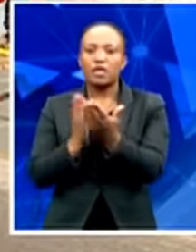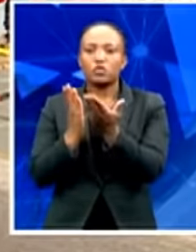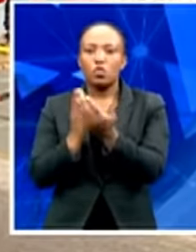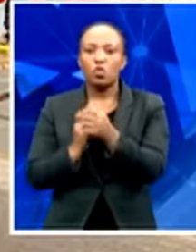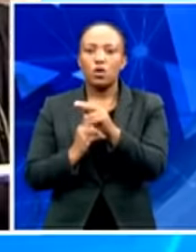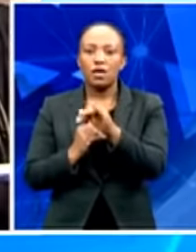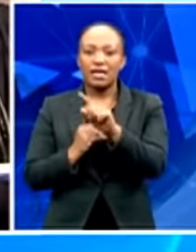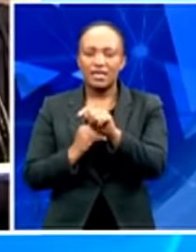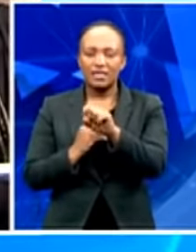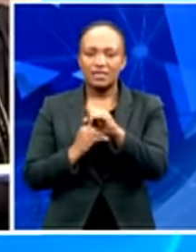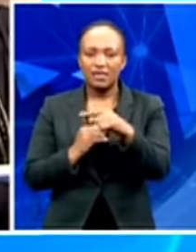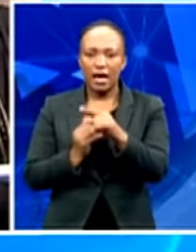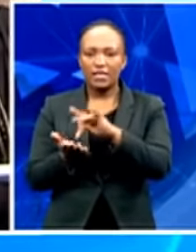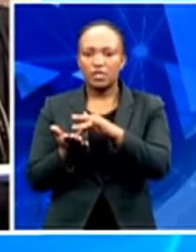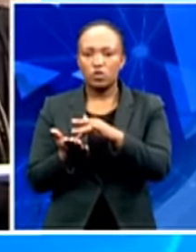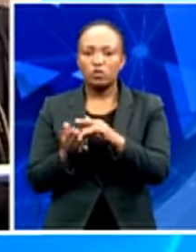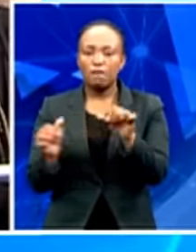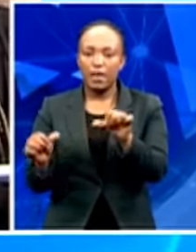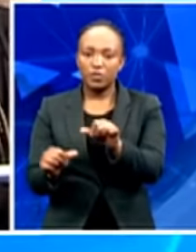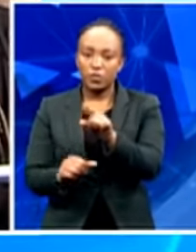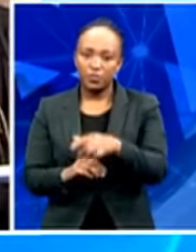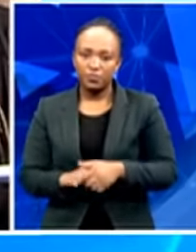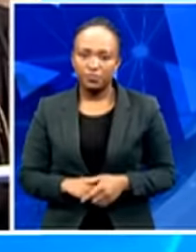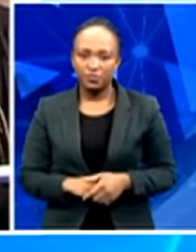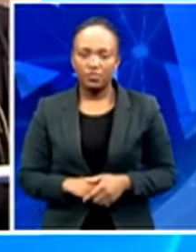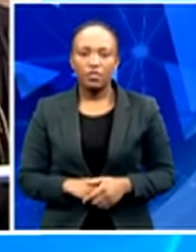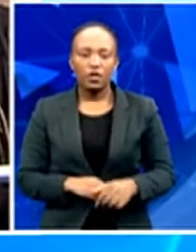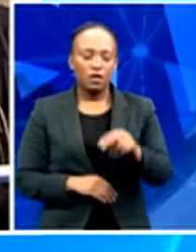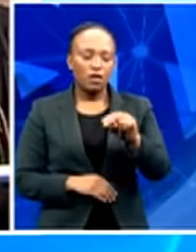Desiree. Natasha, thank you so much for bringing us up to speed. Of course, we'll be watching developments there.